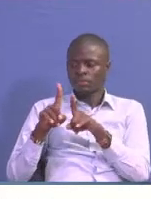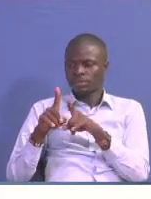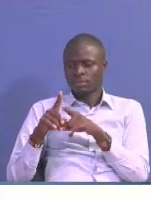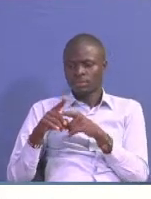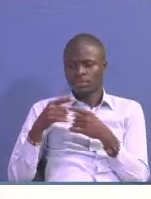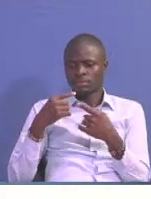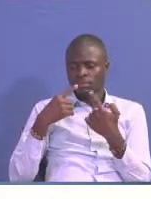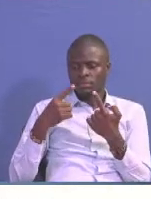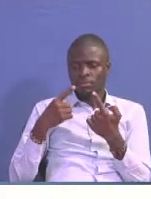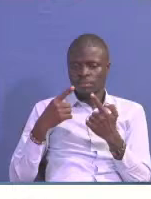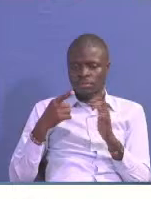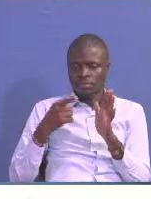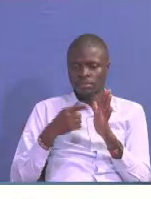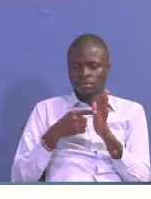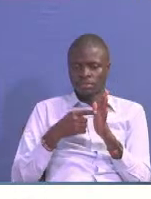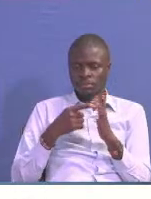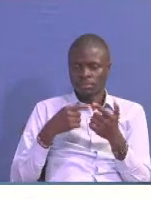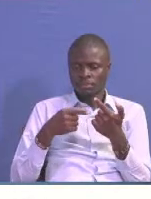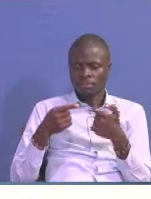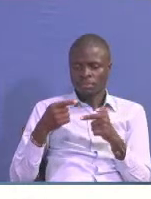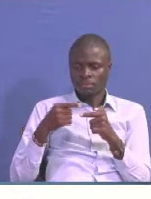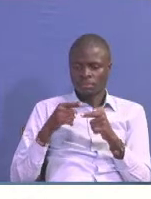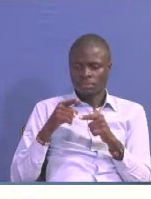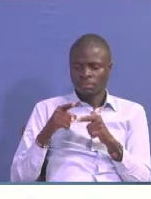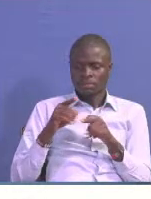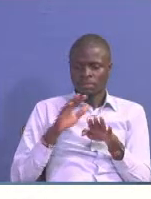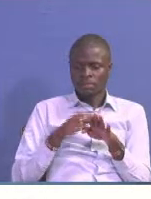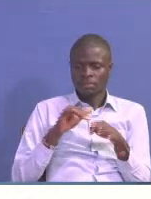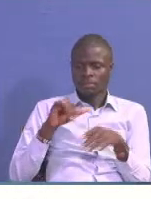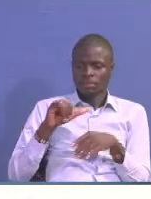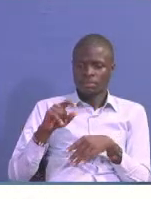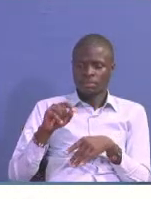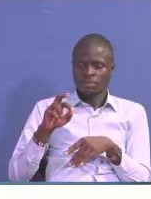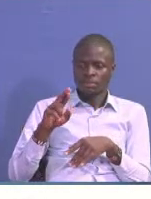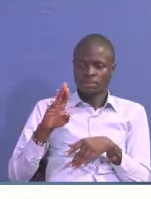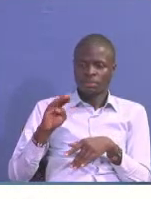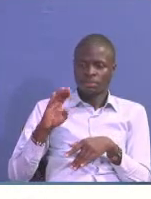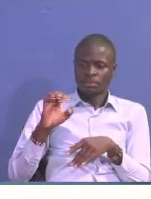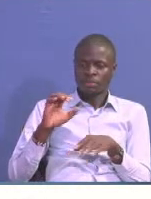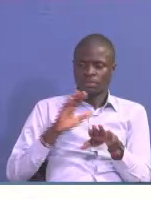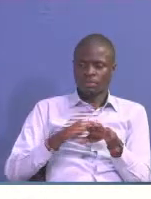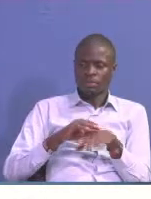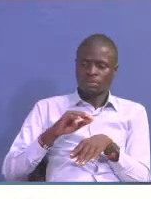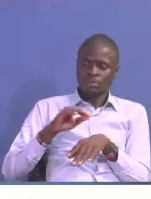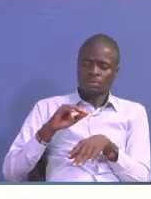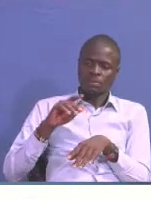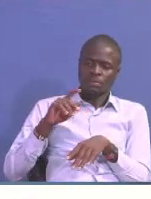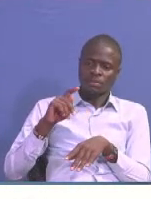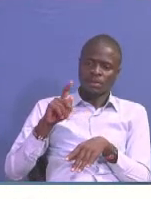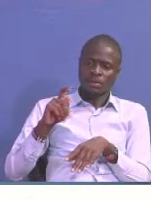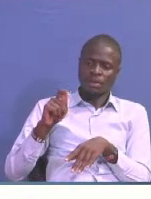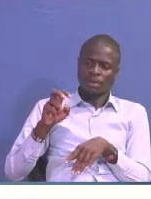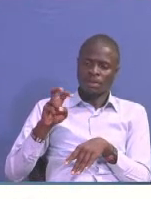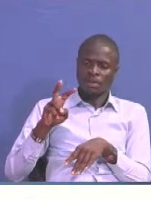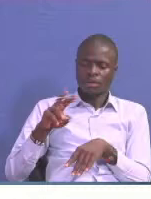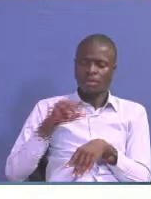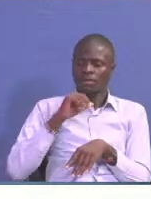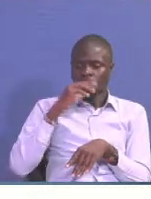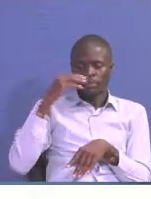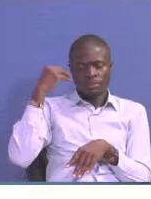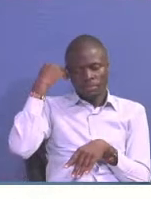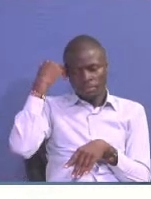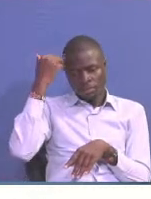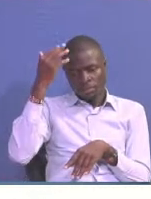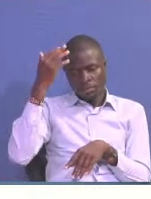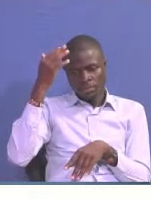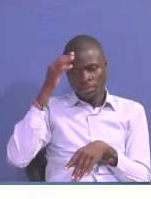mentioned earlier, this broadcast also was coming to you live on our YouTube platform, that is at KUTVNEWS Kenya. Not forgetting the